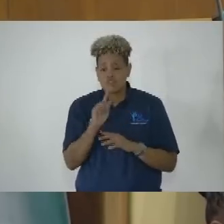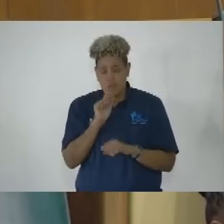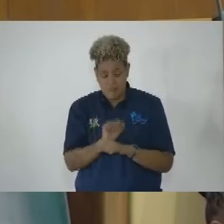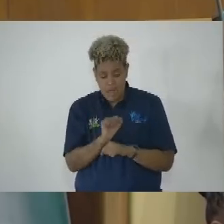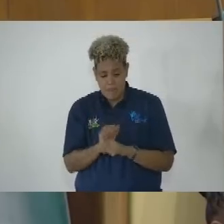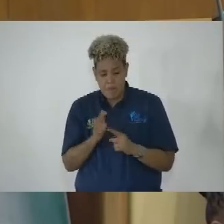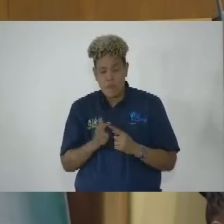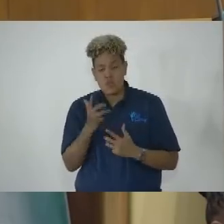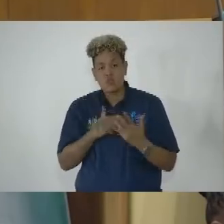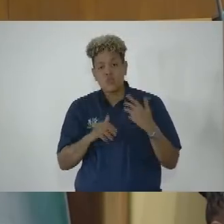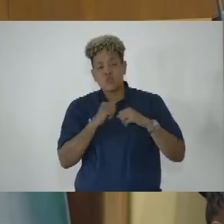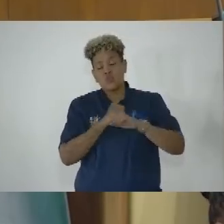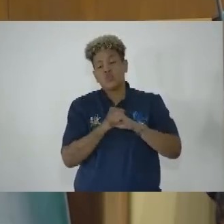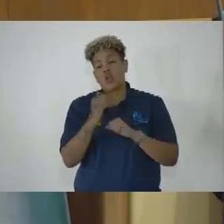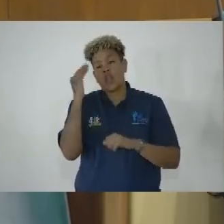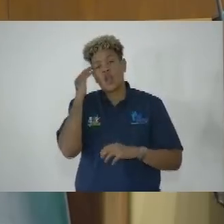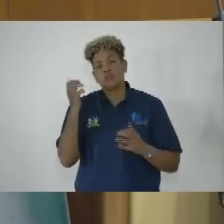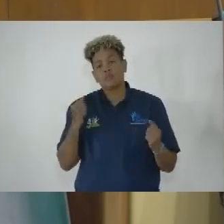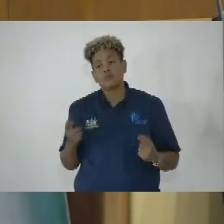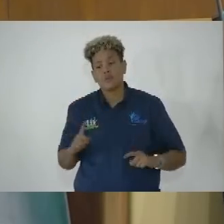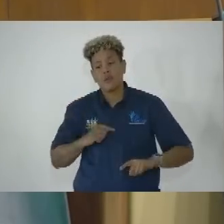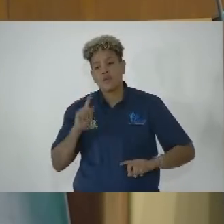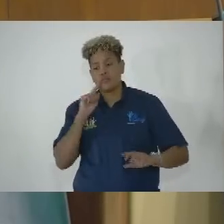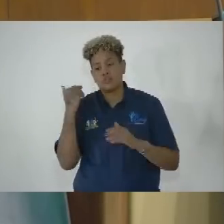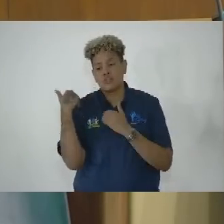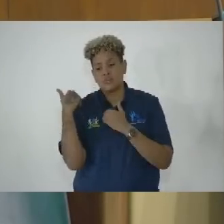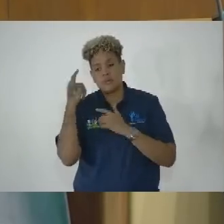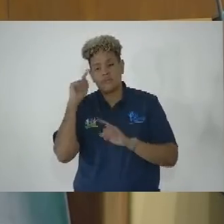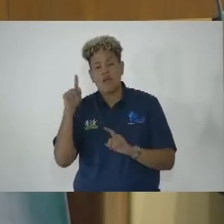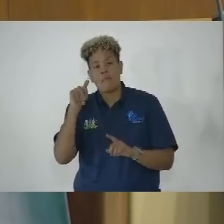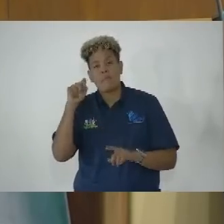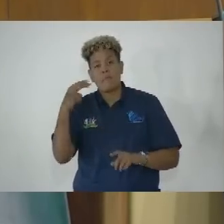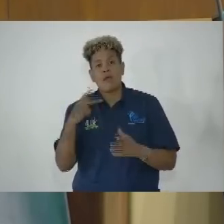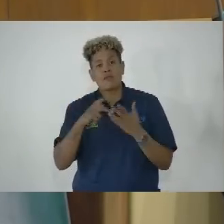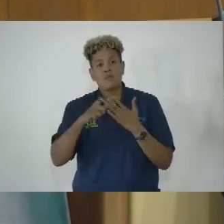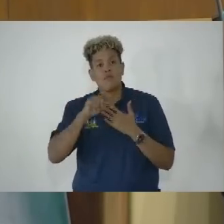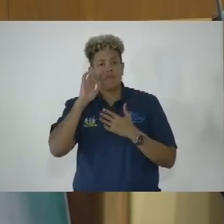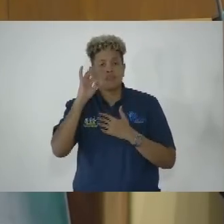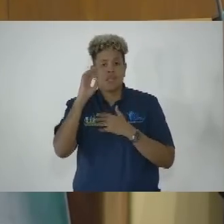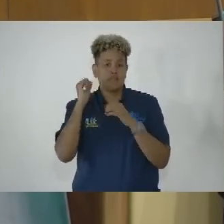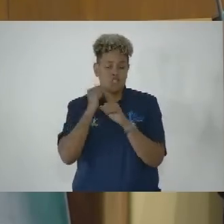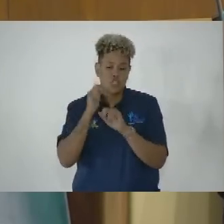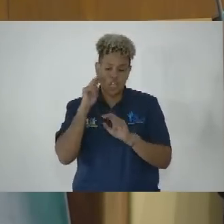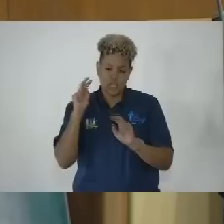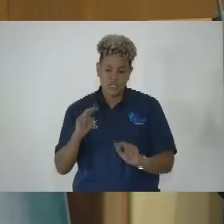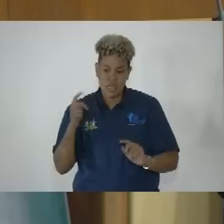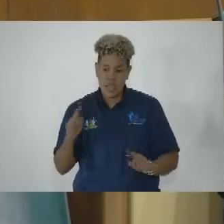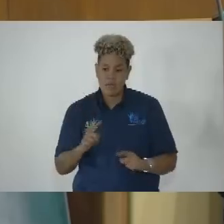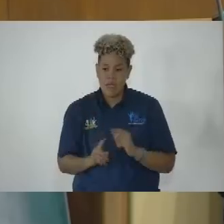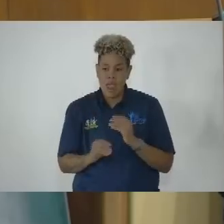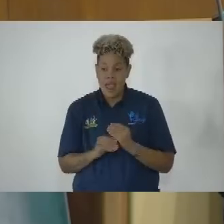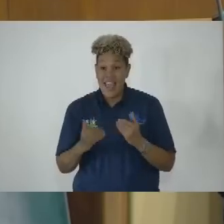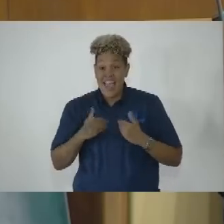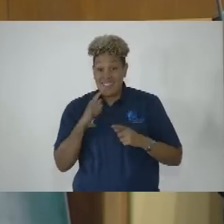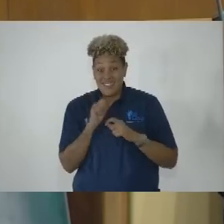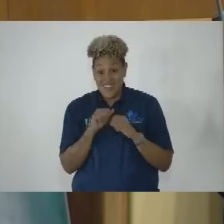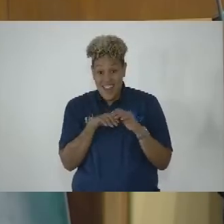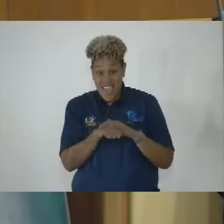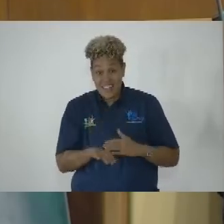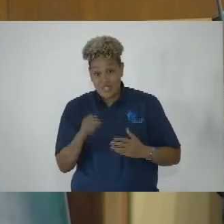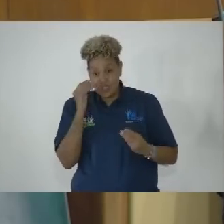and Social Security, where I was responsible for the PATH program for 7 years, and having access to the